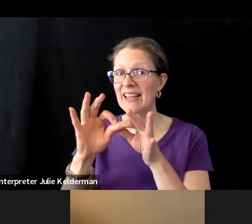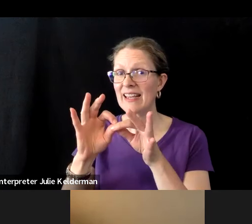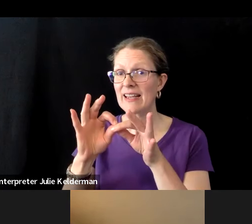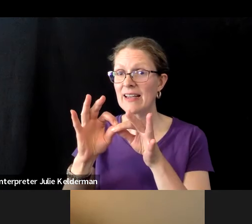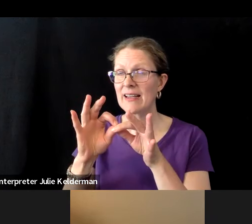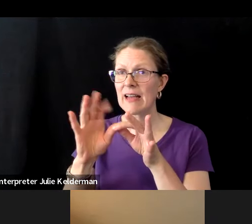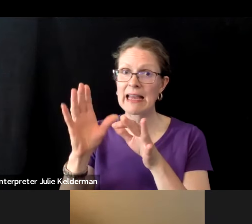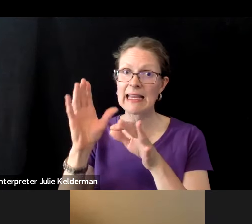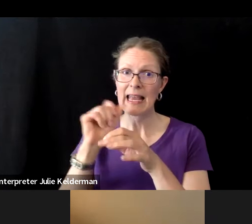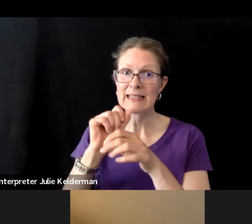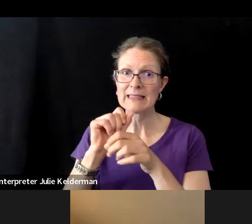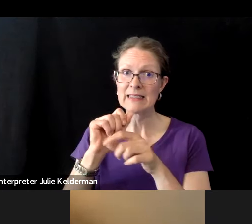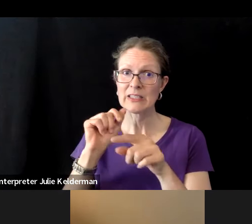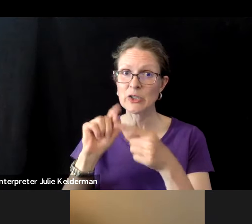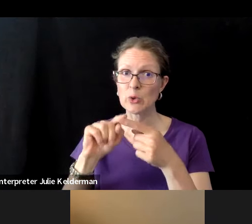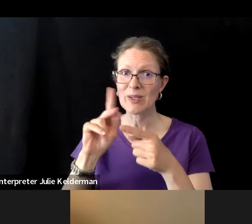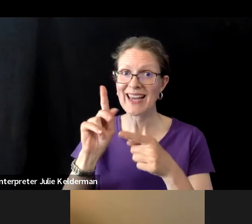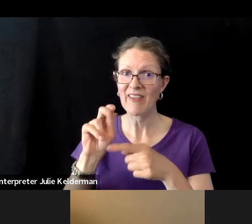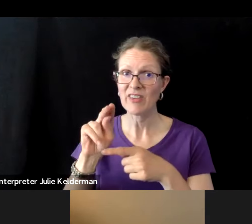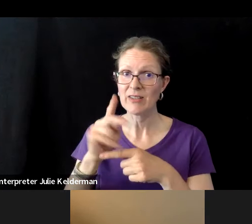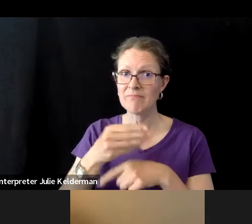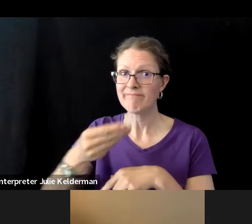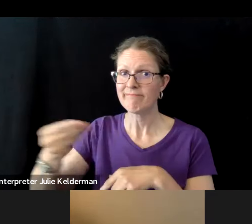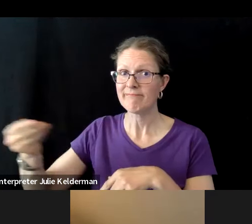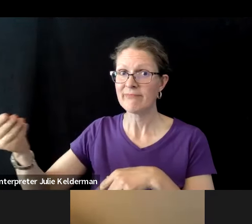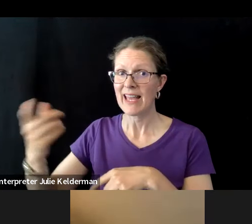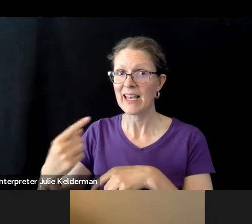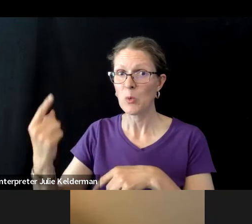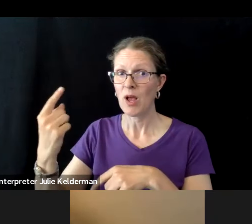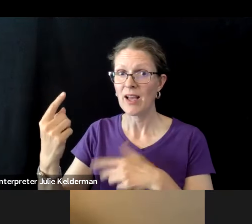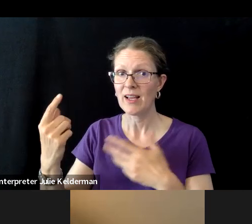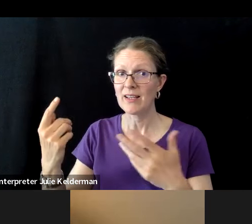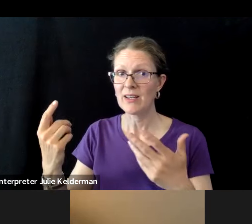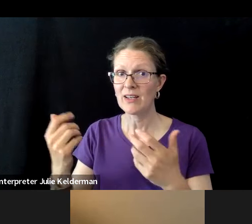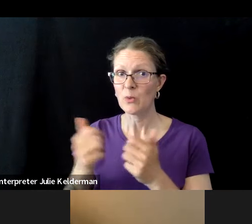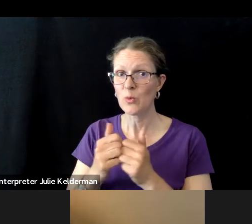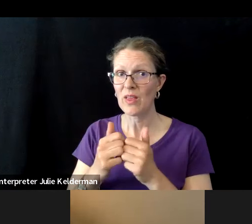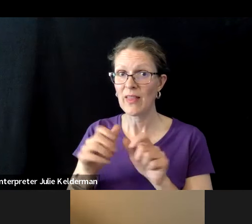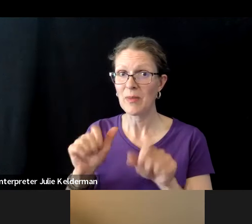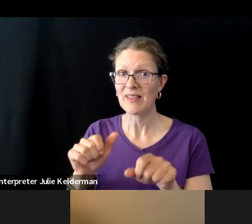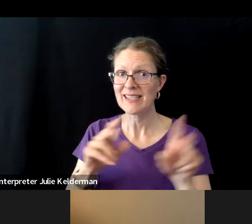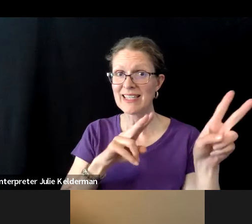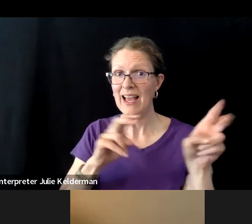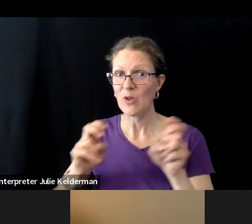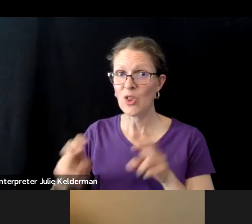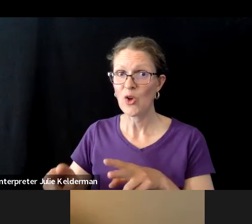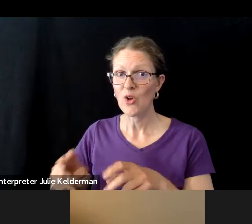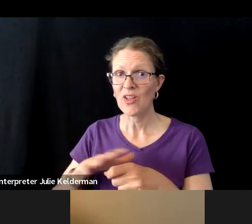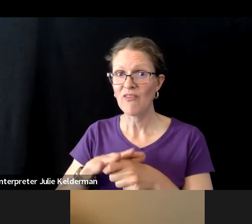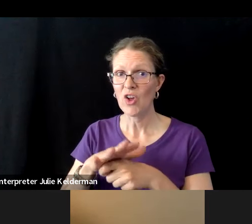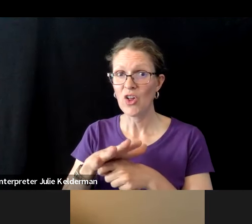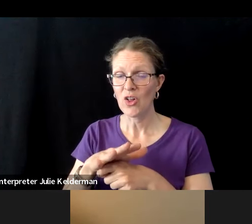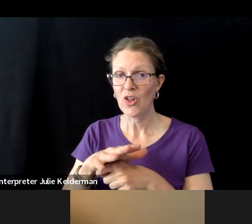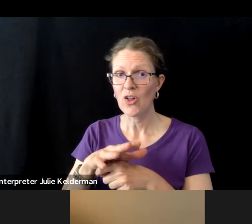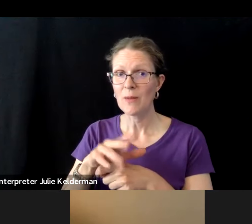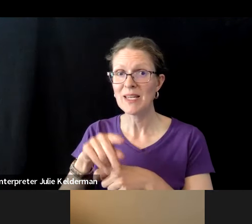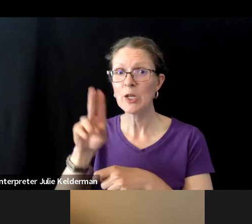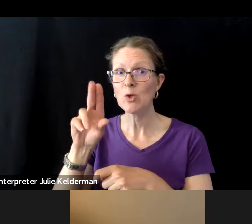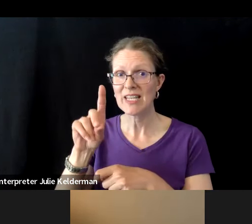I'll send it to you, Kevin, and maybe you can pass it on to anyone else with the ability to download the full PUD